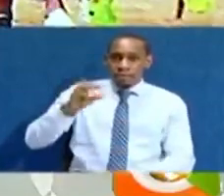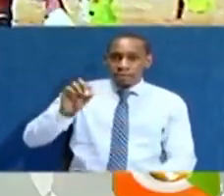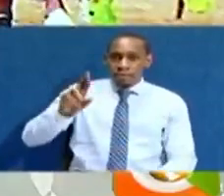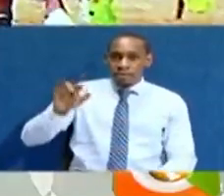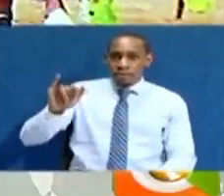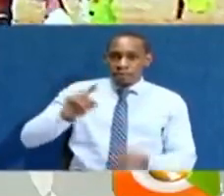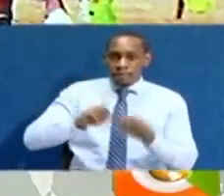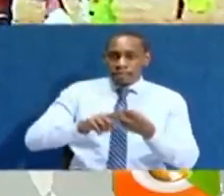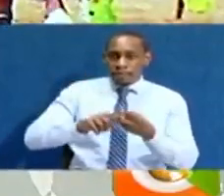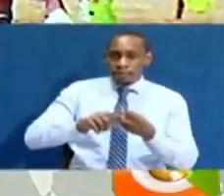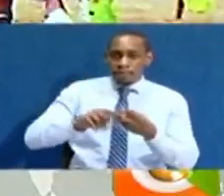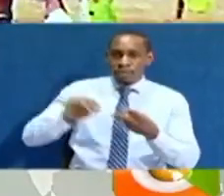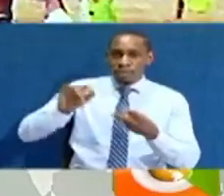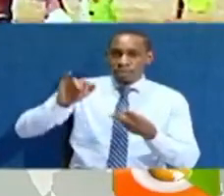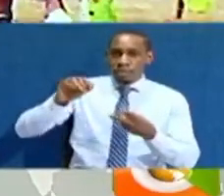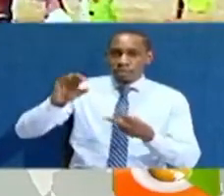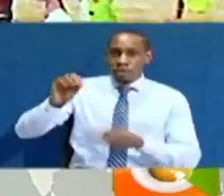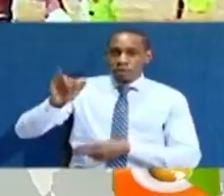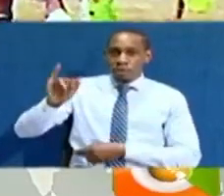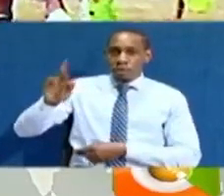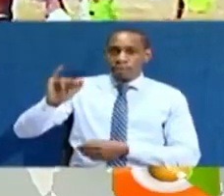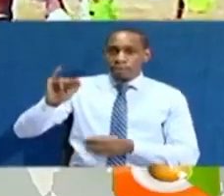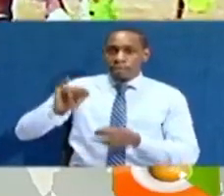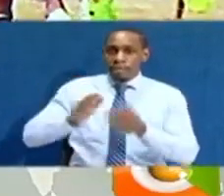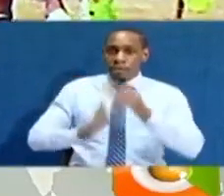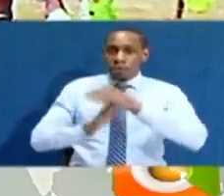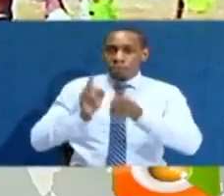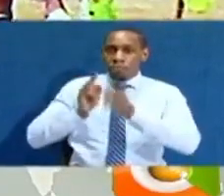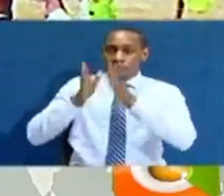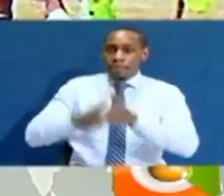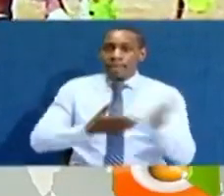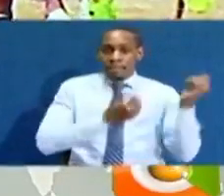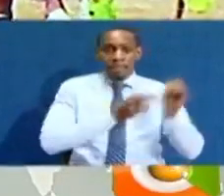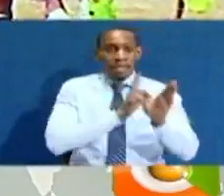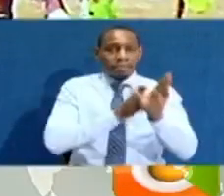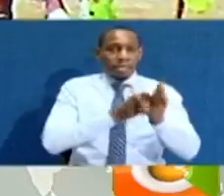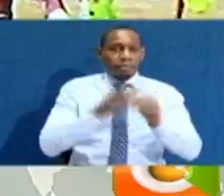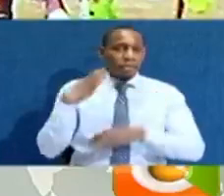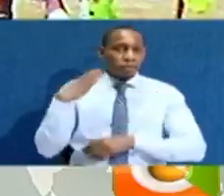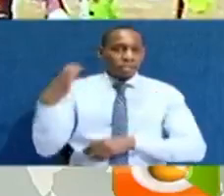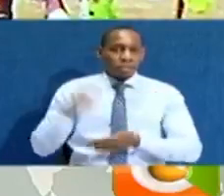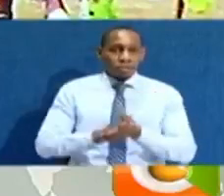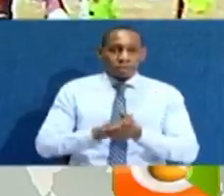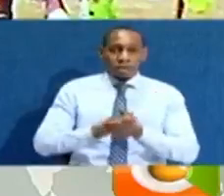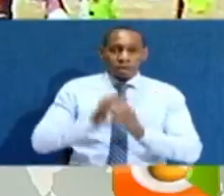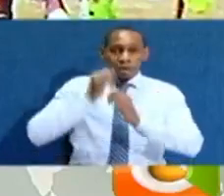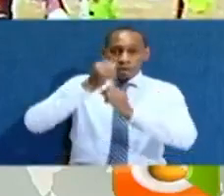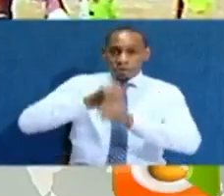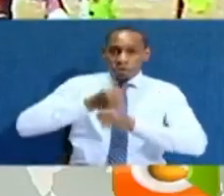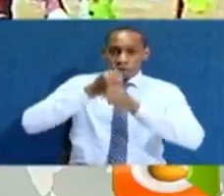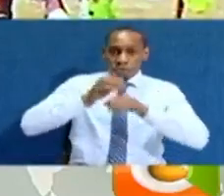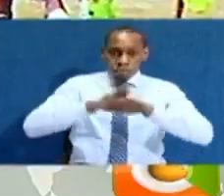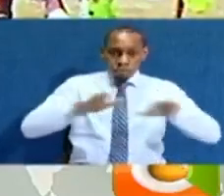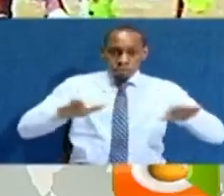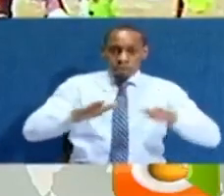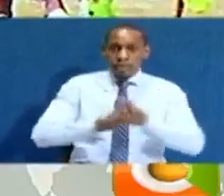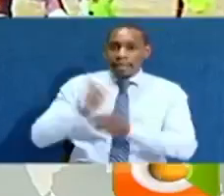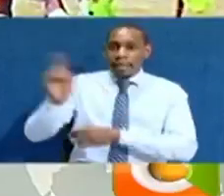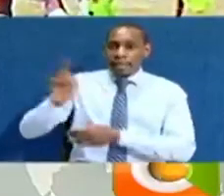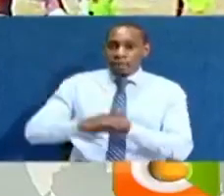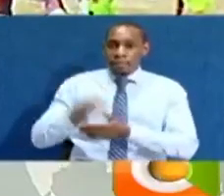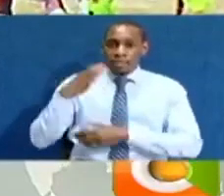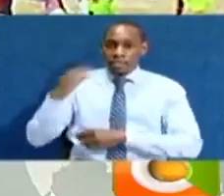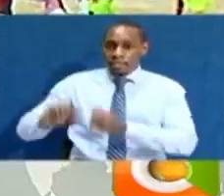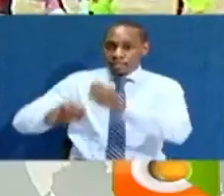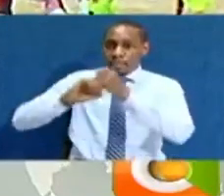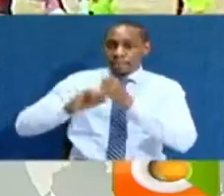Timothy Cheruiyot and Hellen Obiri are just some of the top stars who are expected to light up the championships at the Ngong Racecourse in Nairobi. The championships